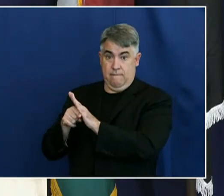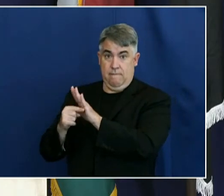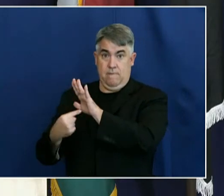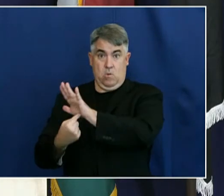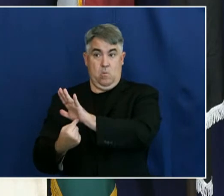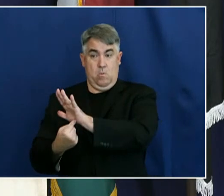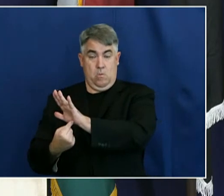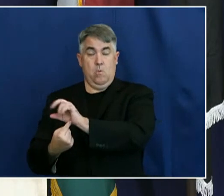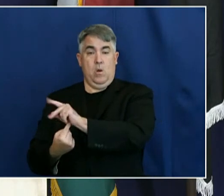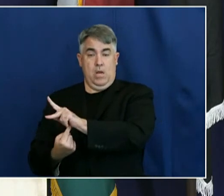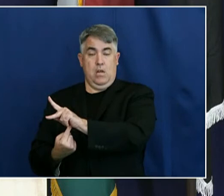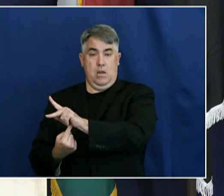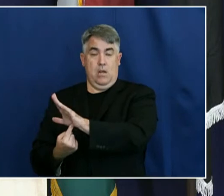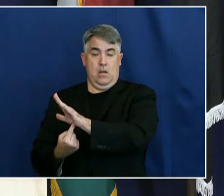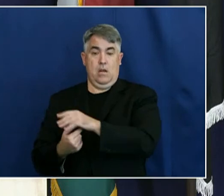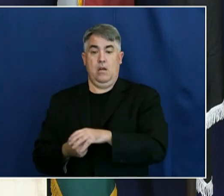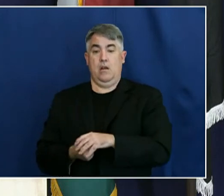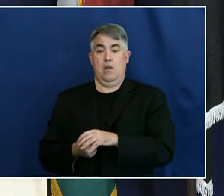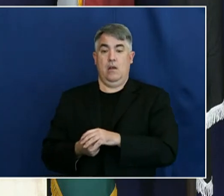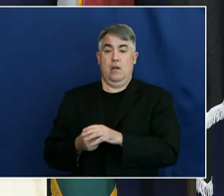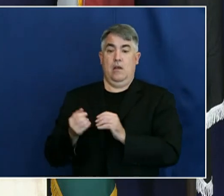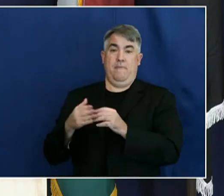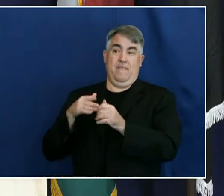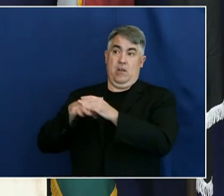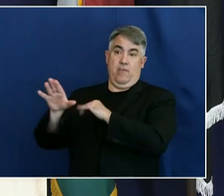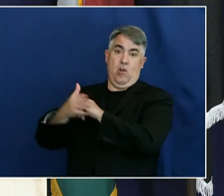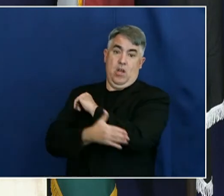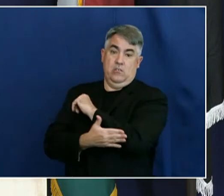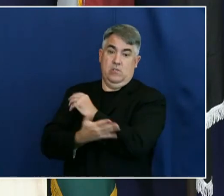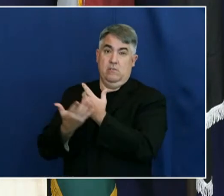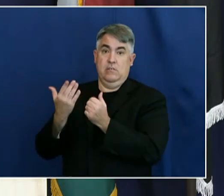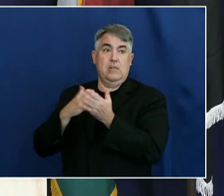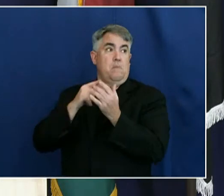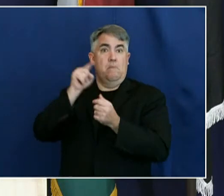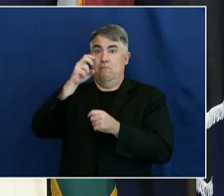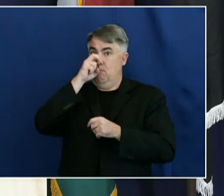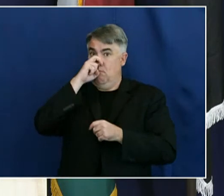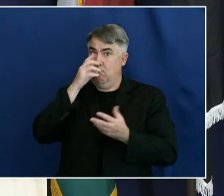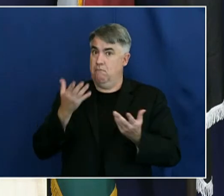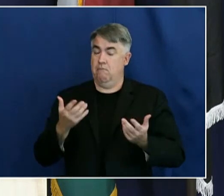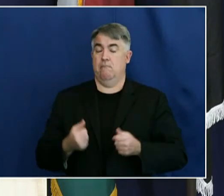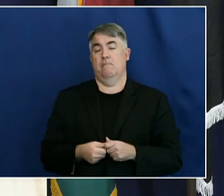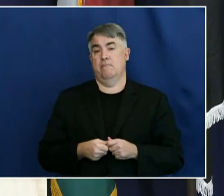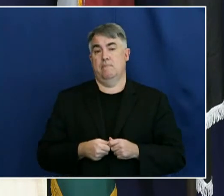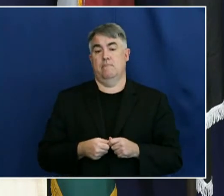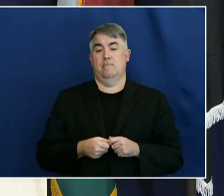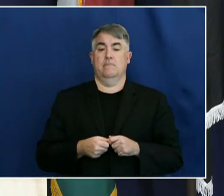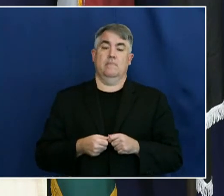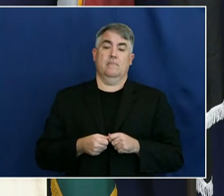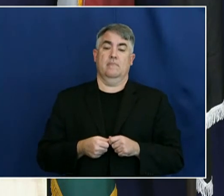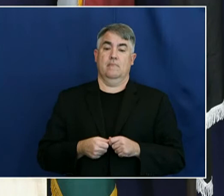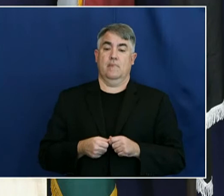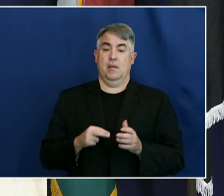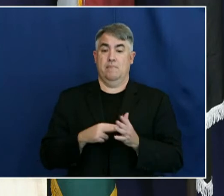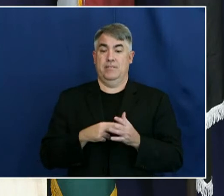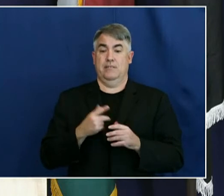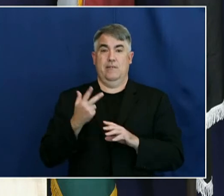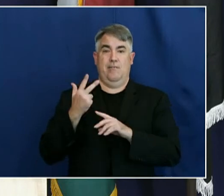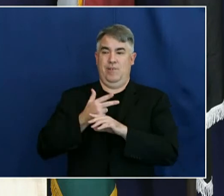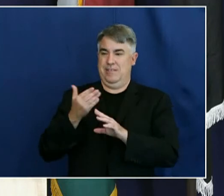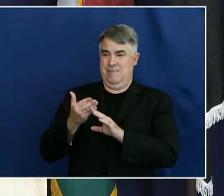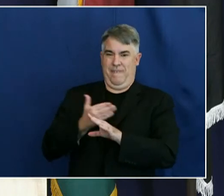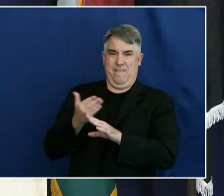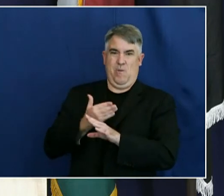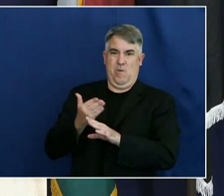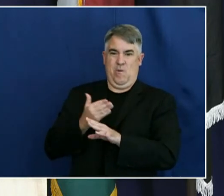even before you enter the country. So that would require that you obtain that 3 days, 72